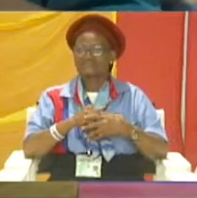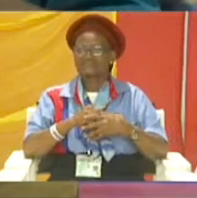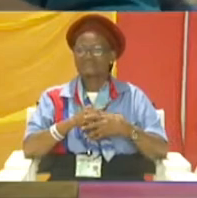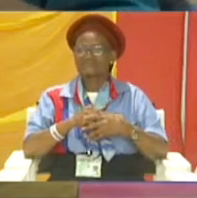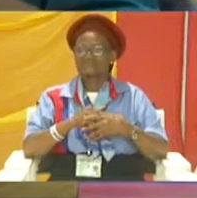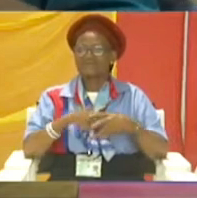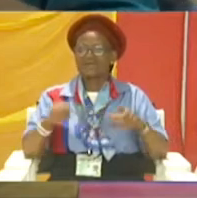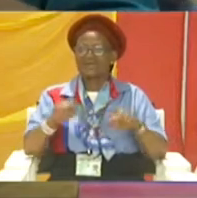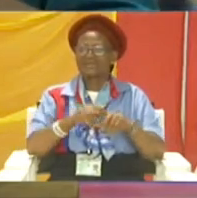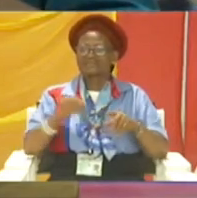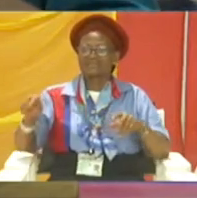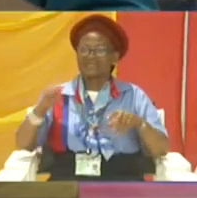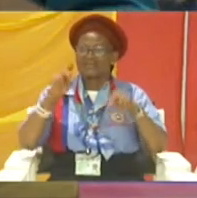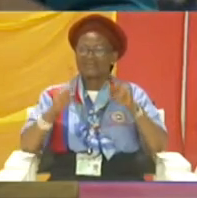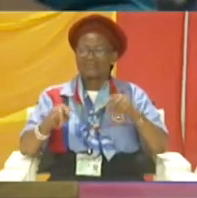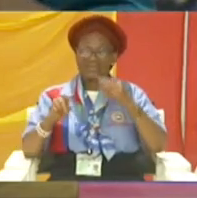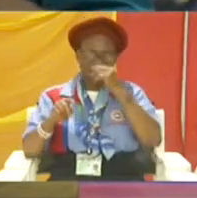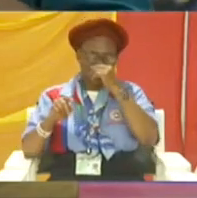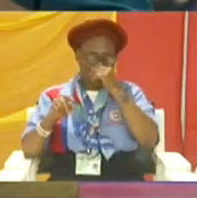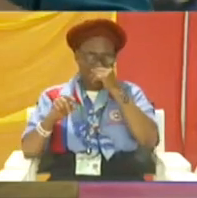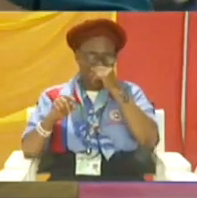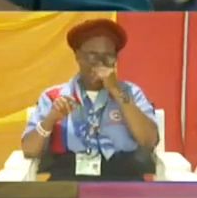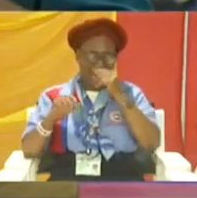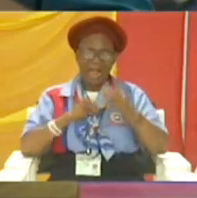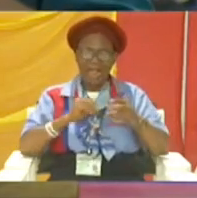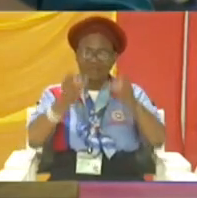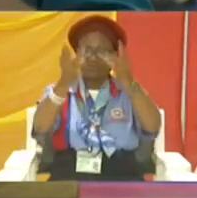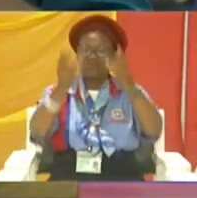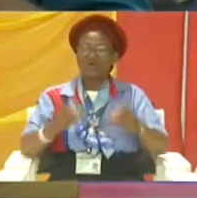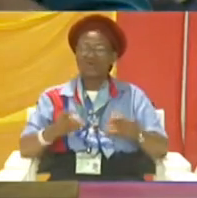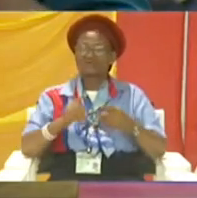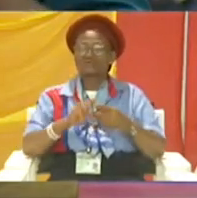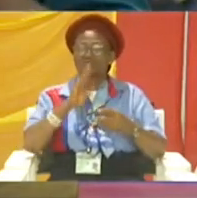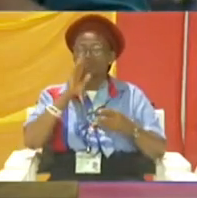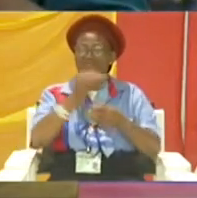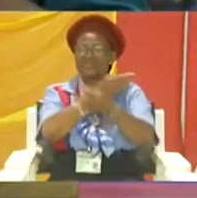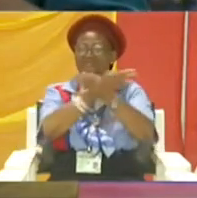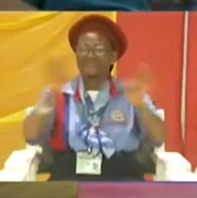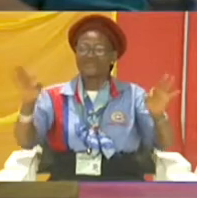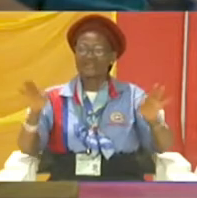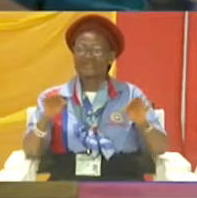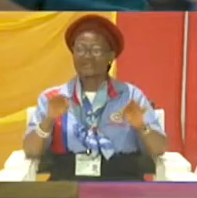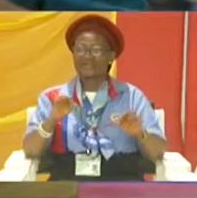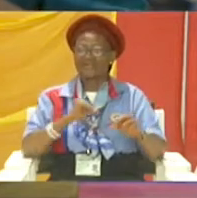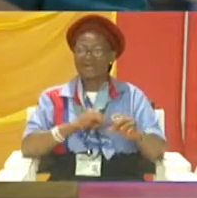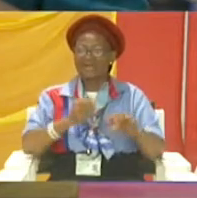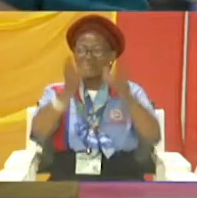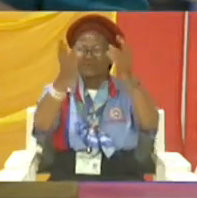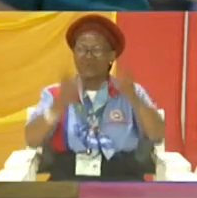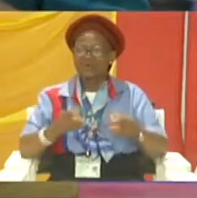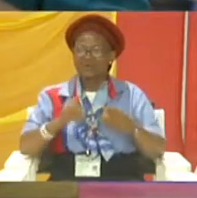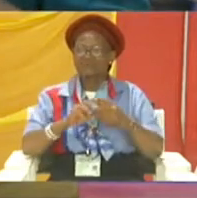as a person. I want to be free. I want to be